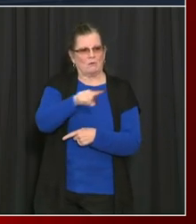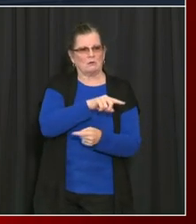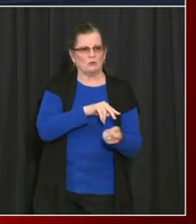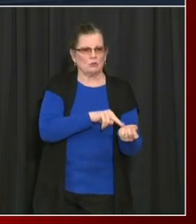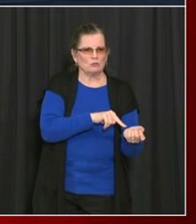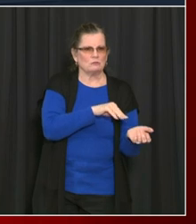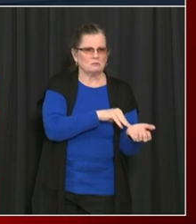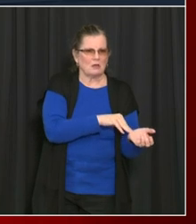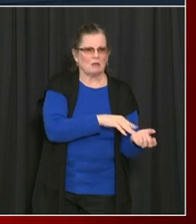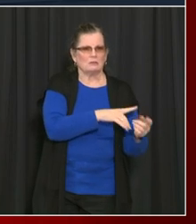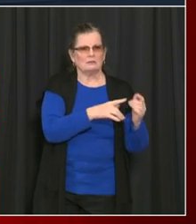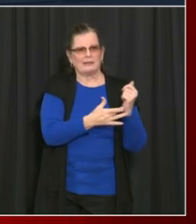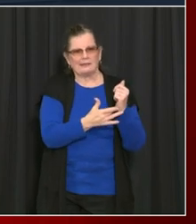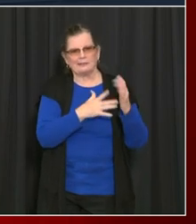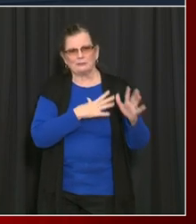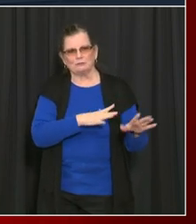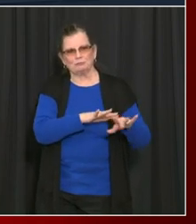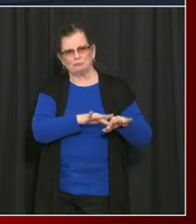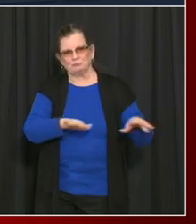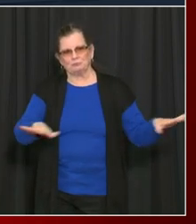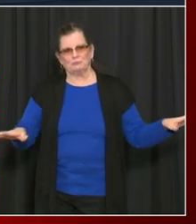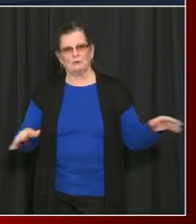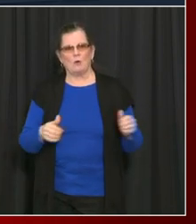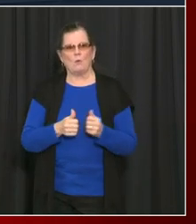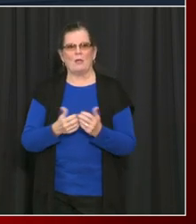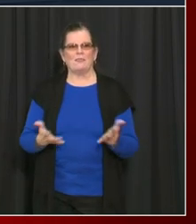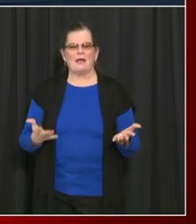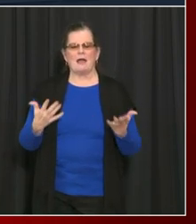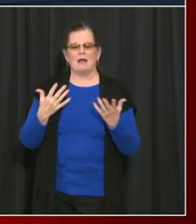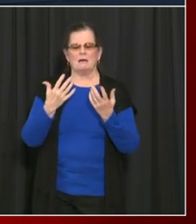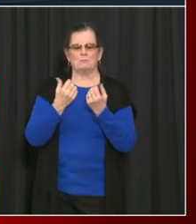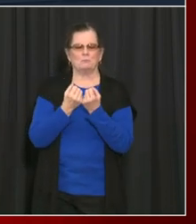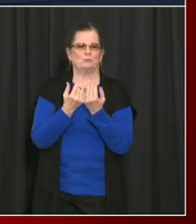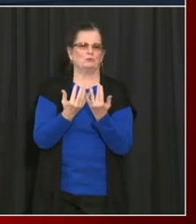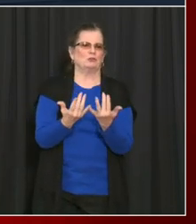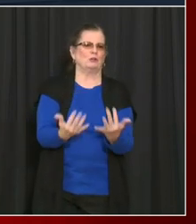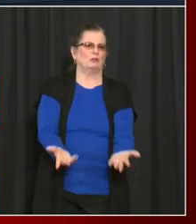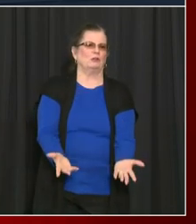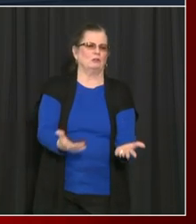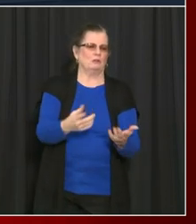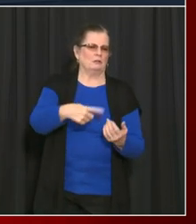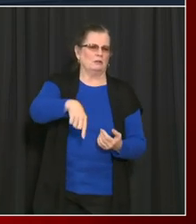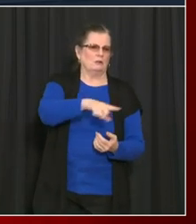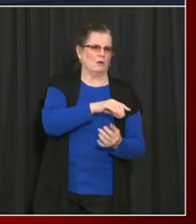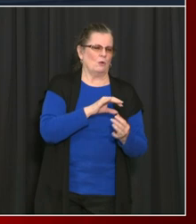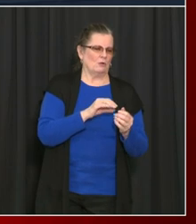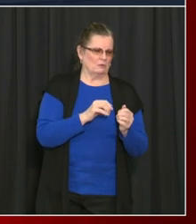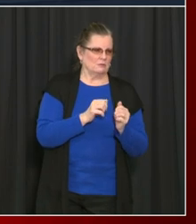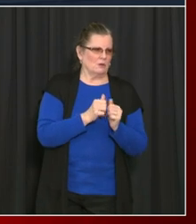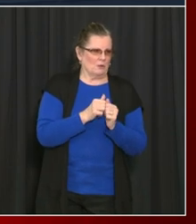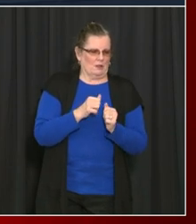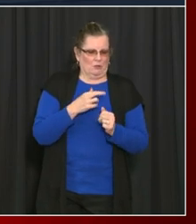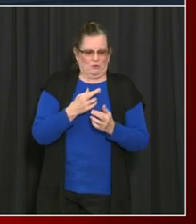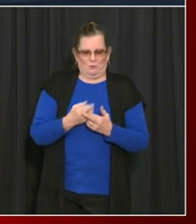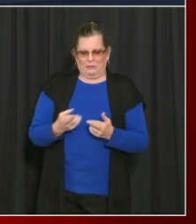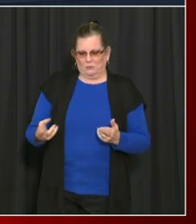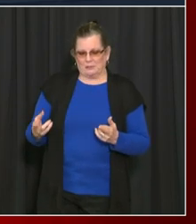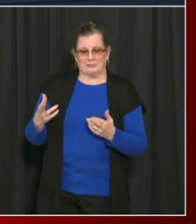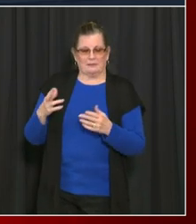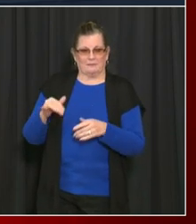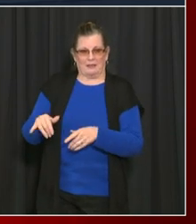without burdening the COVID-19 related resources in our community. Similarly, our hospitals